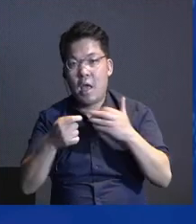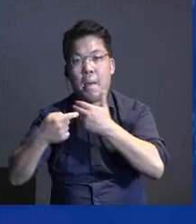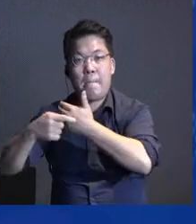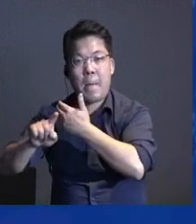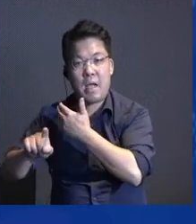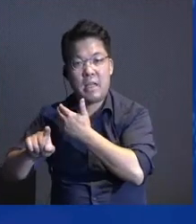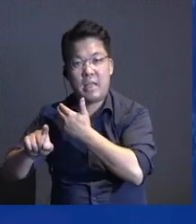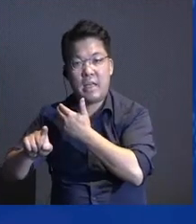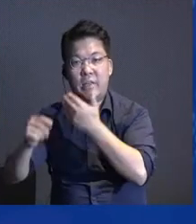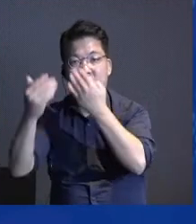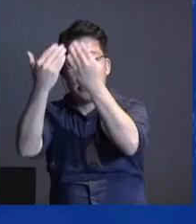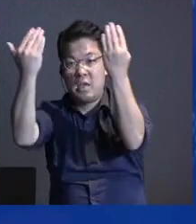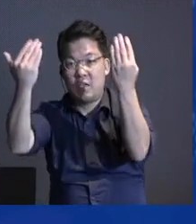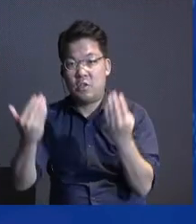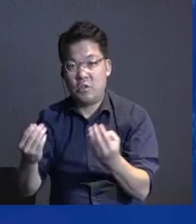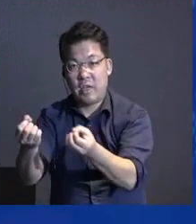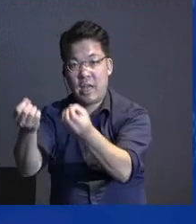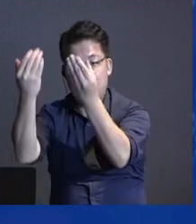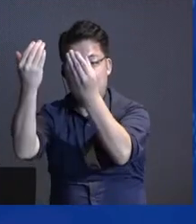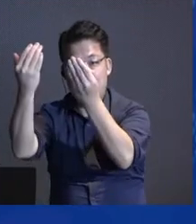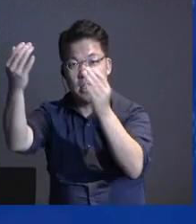photo